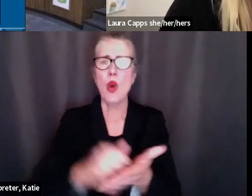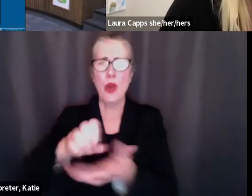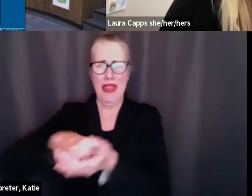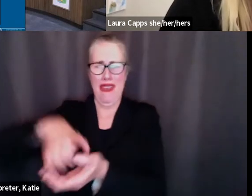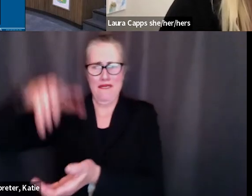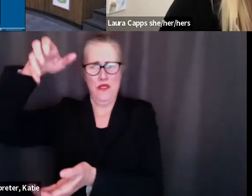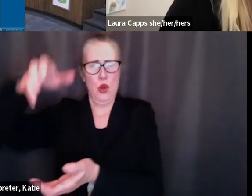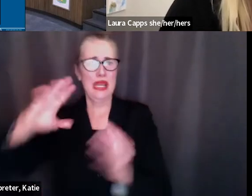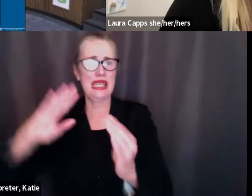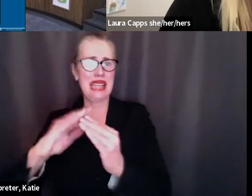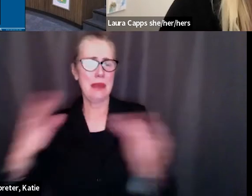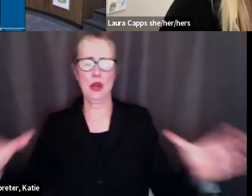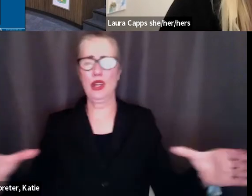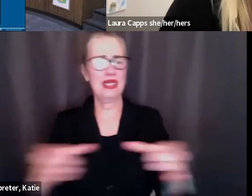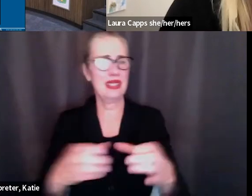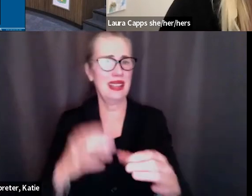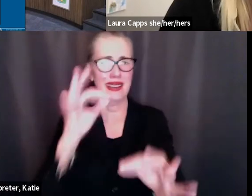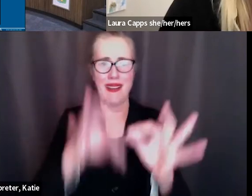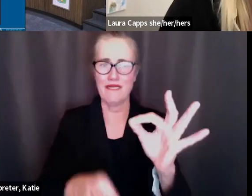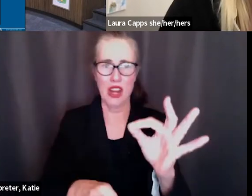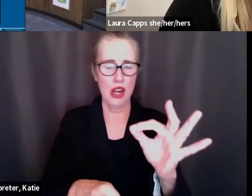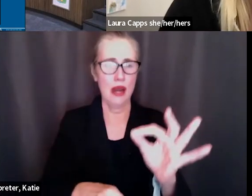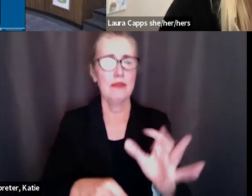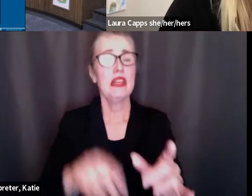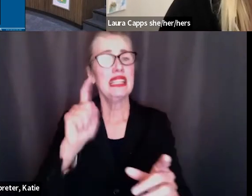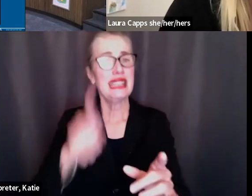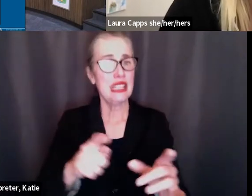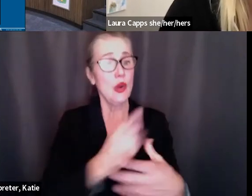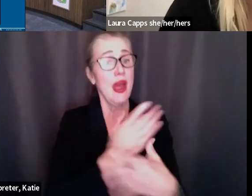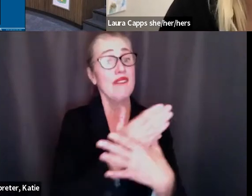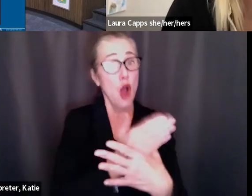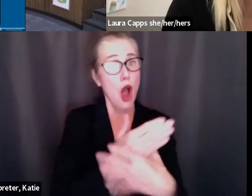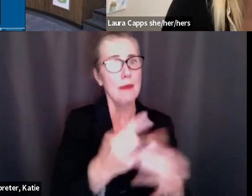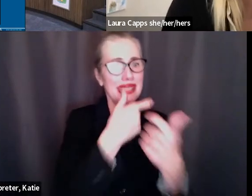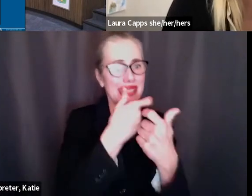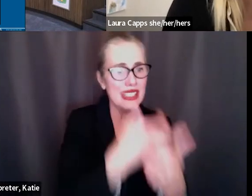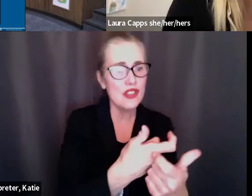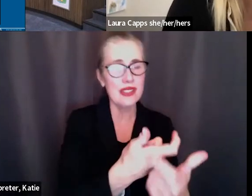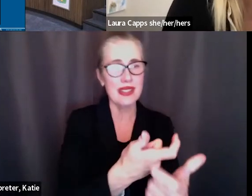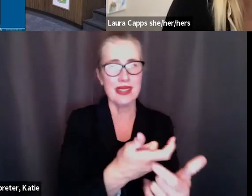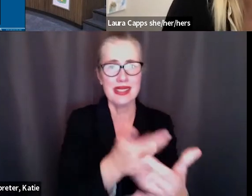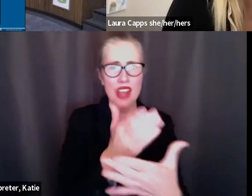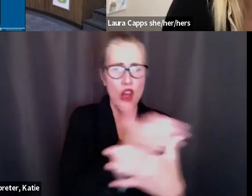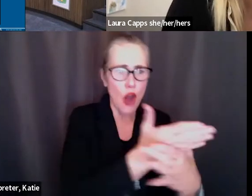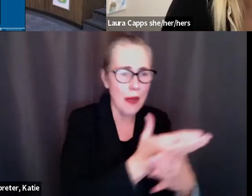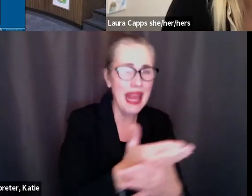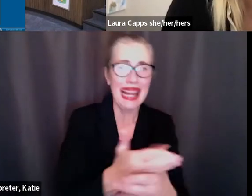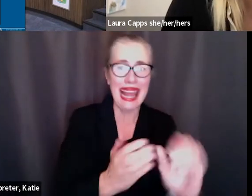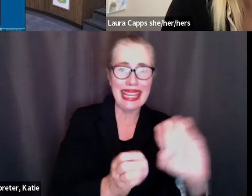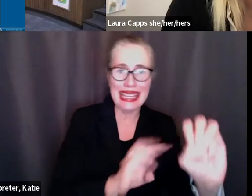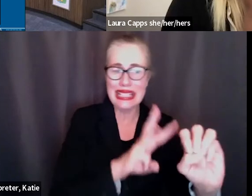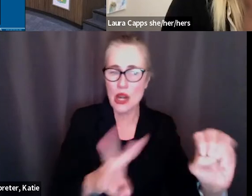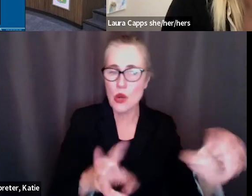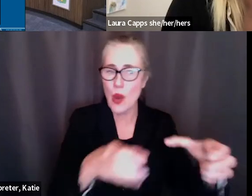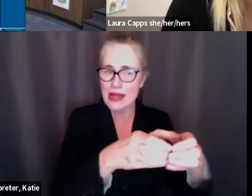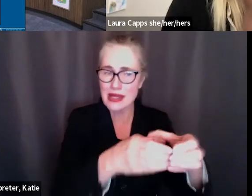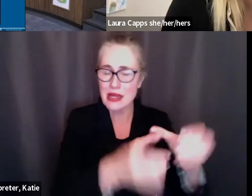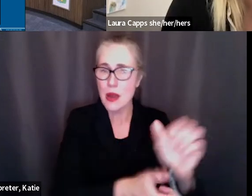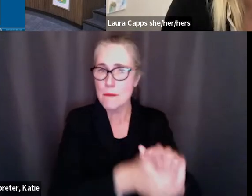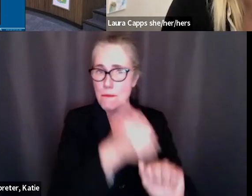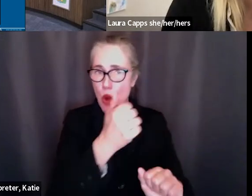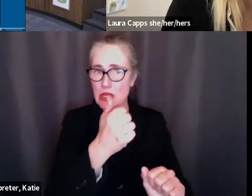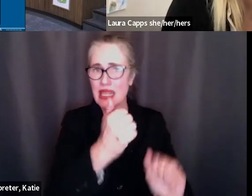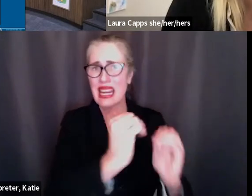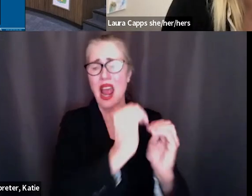common interests you need to combine districts that share common interests and commonalities like the east and west side who are mostly composed of